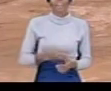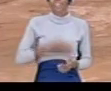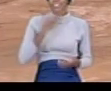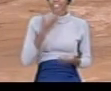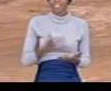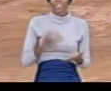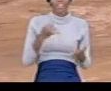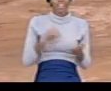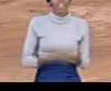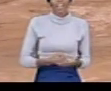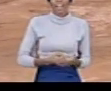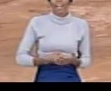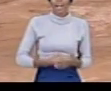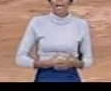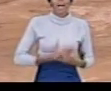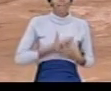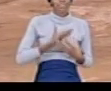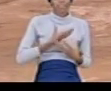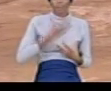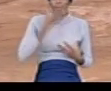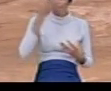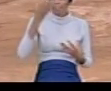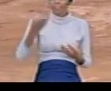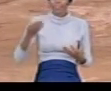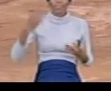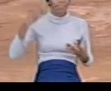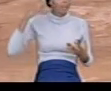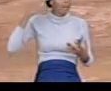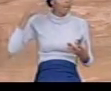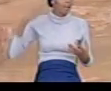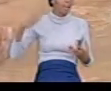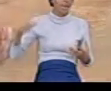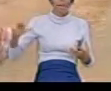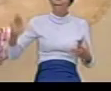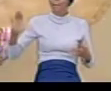S-A-L-V-A-T-I-O-N, sing it loud, loud and